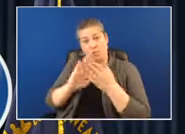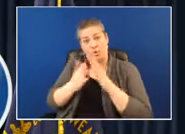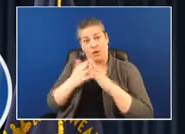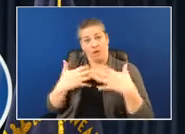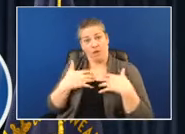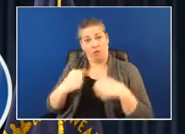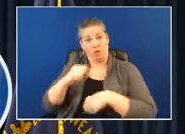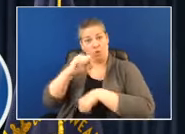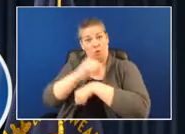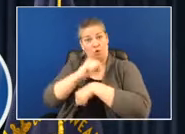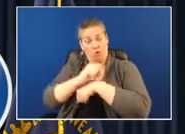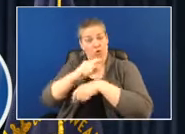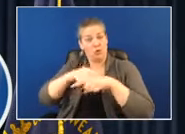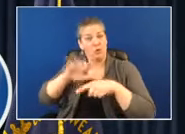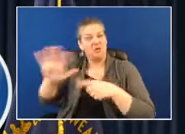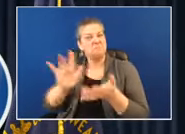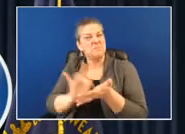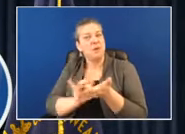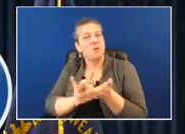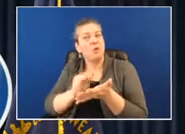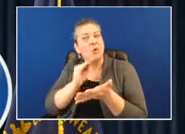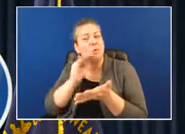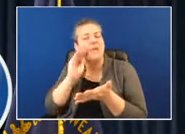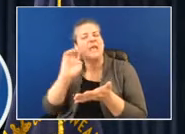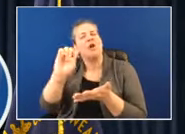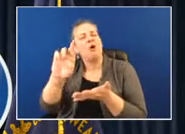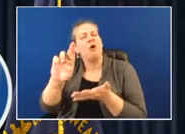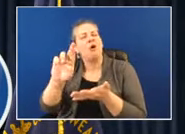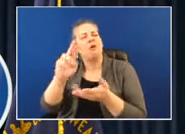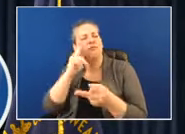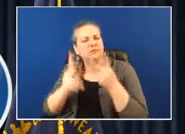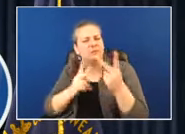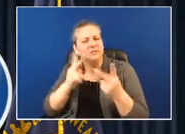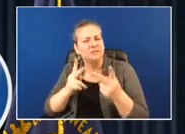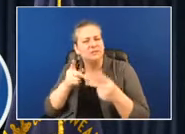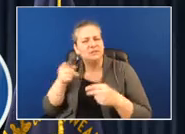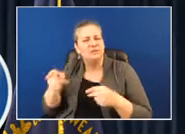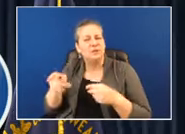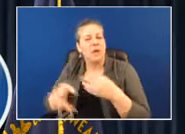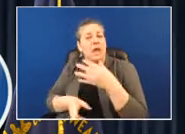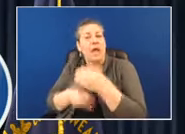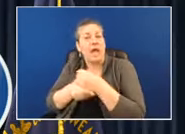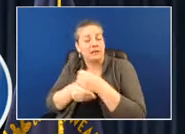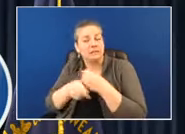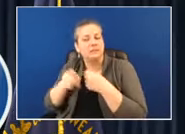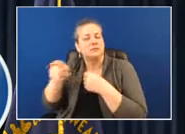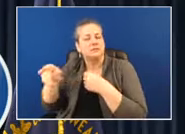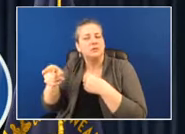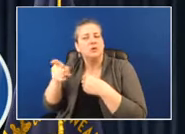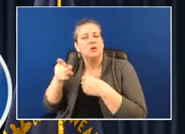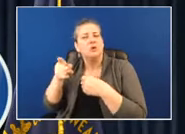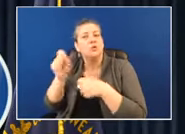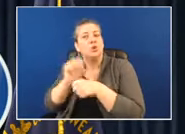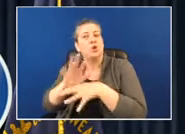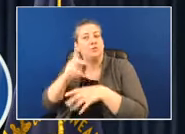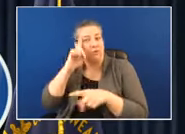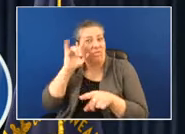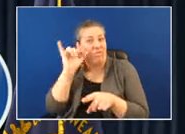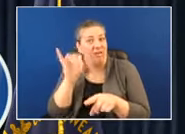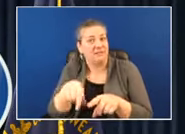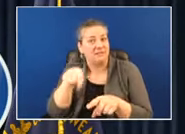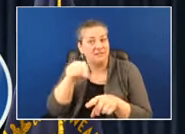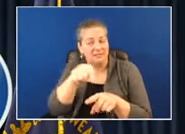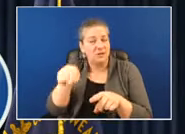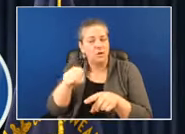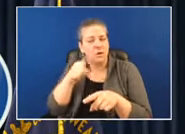home, ER visits fell by 5%. And with the cost of ER visits,